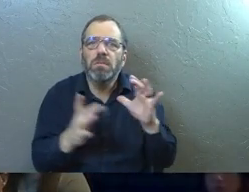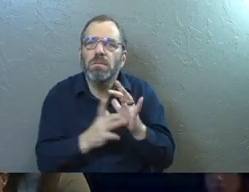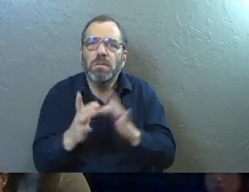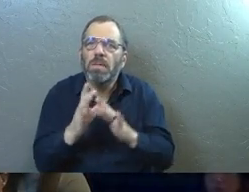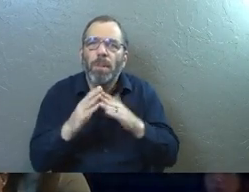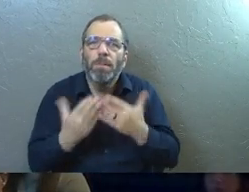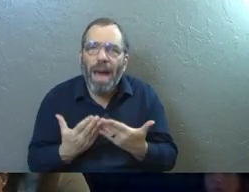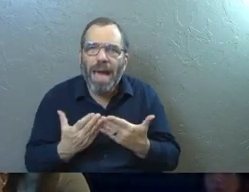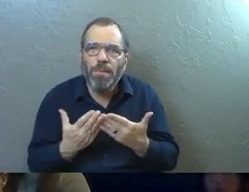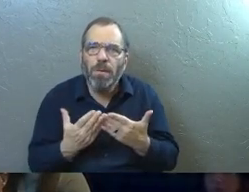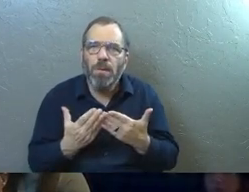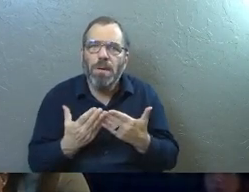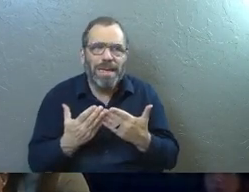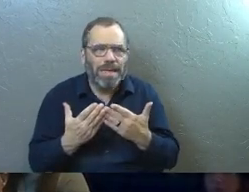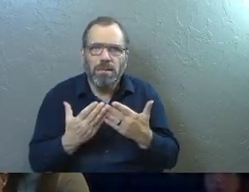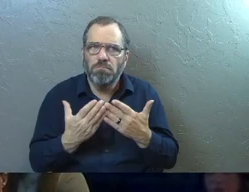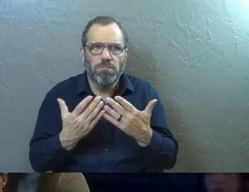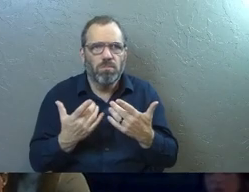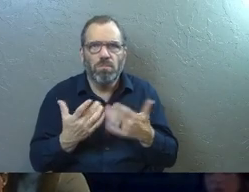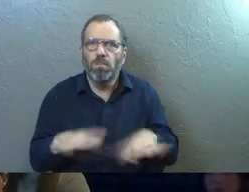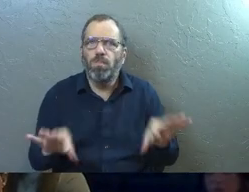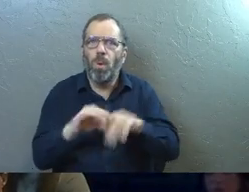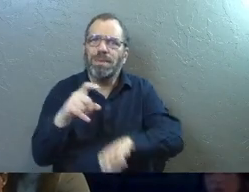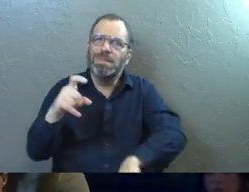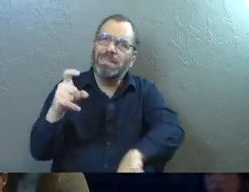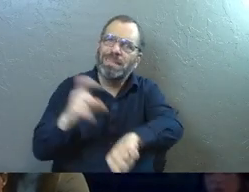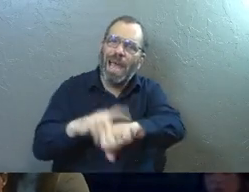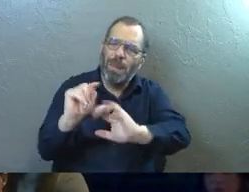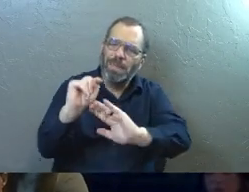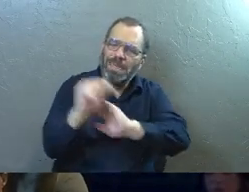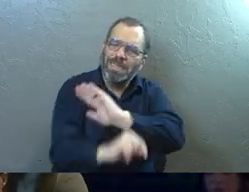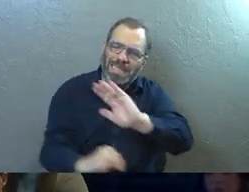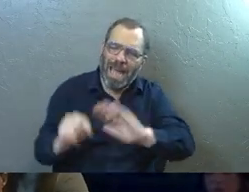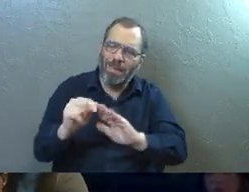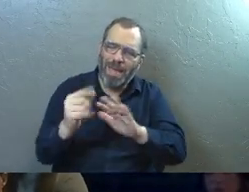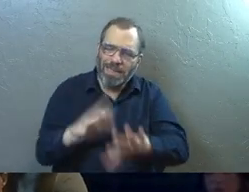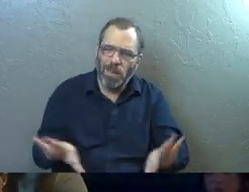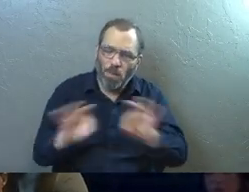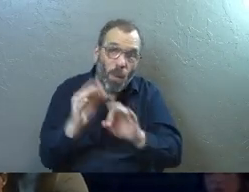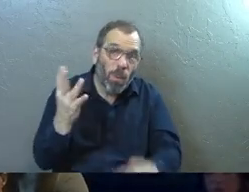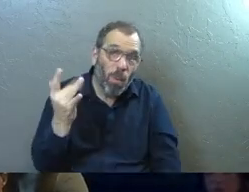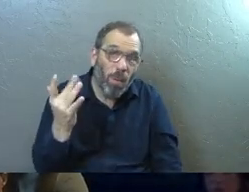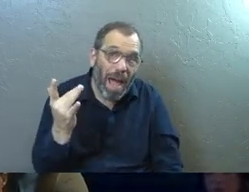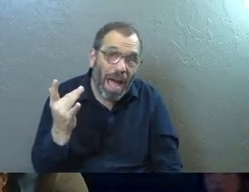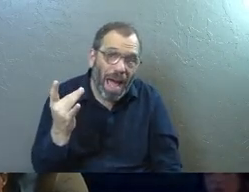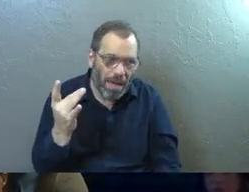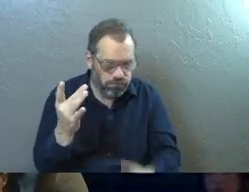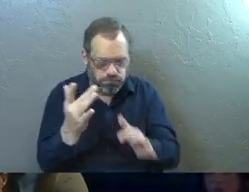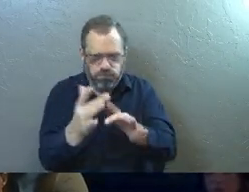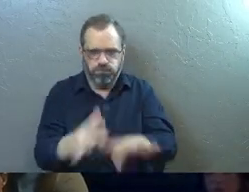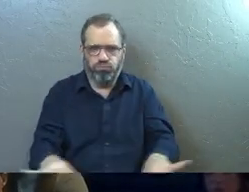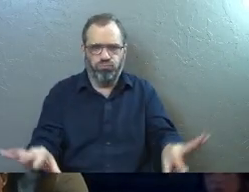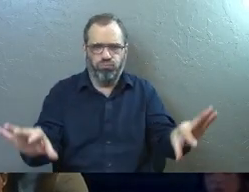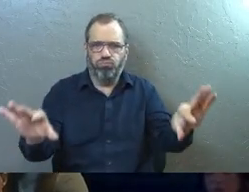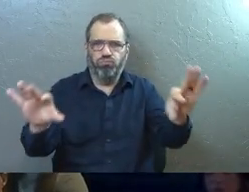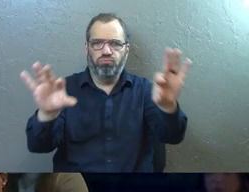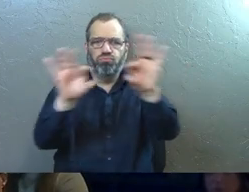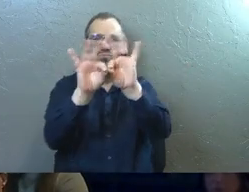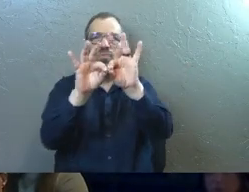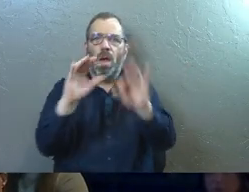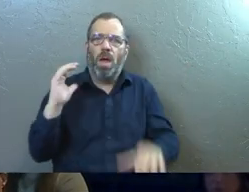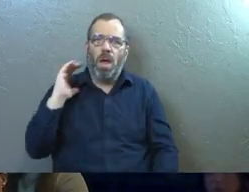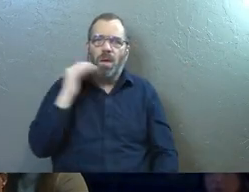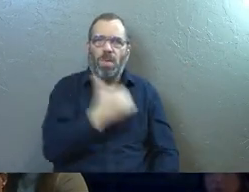itself. This is a huge moment. This is a big deal. It's significant because it's super significant in the story of